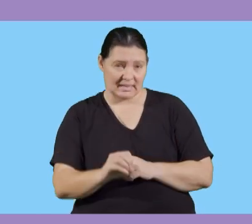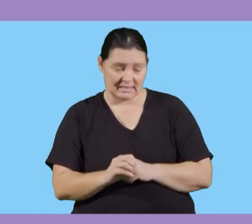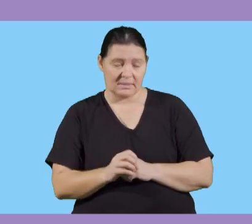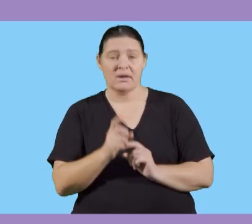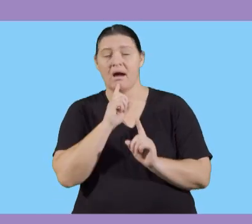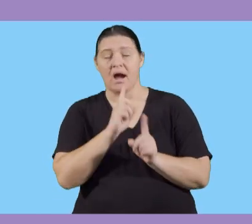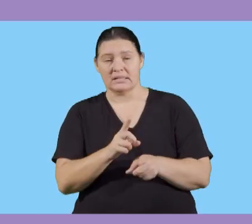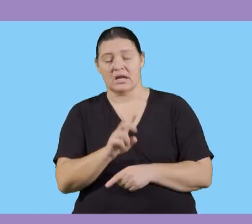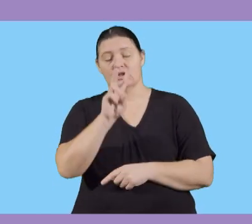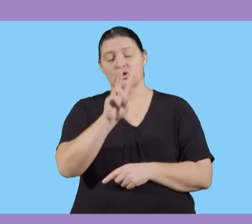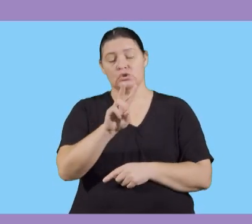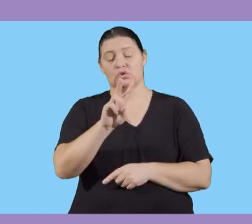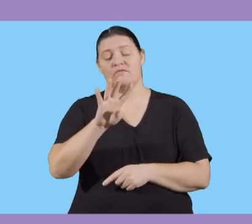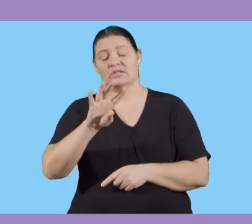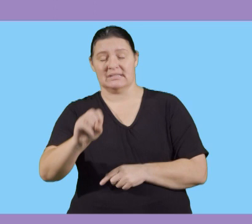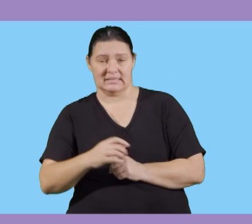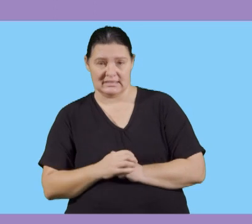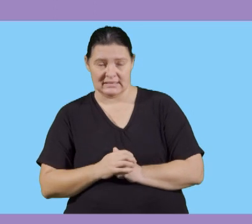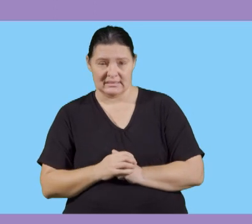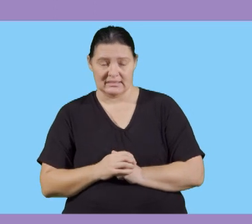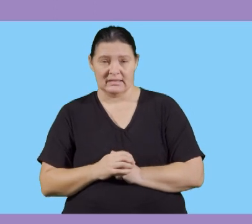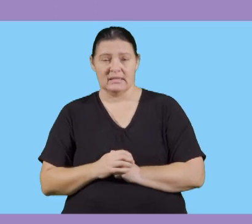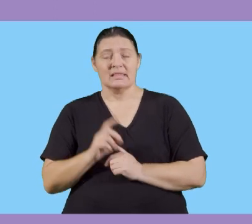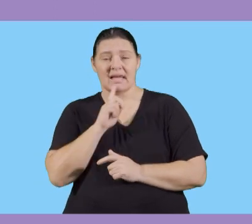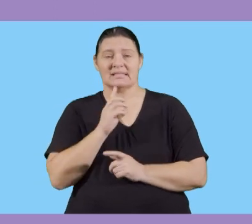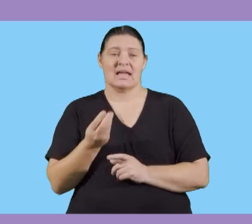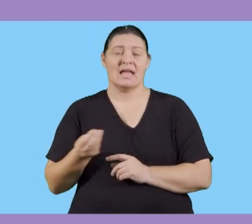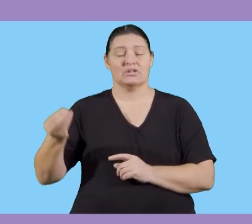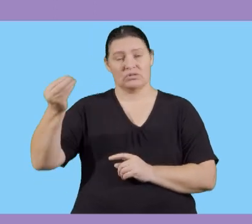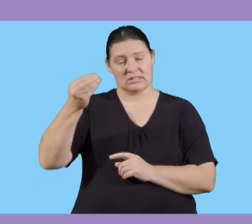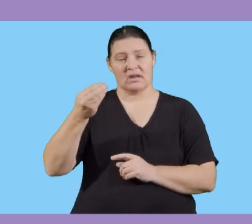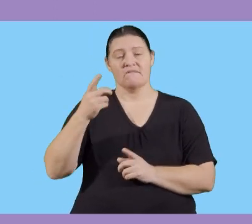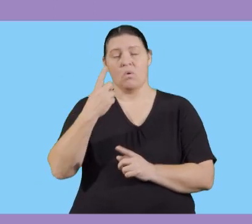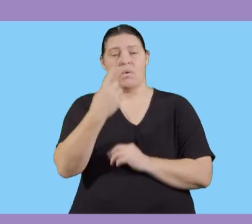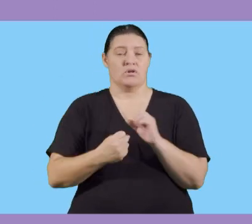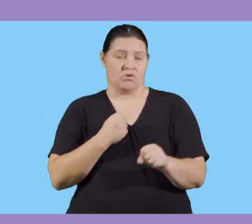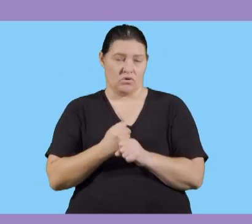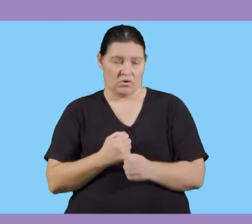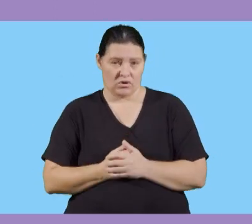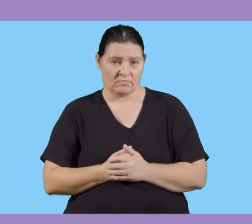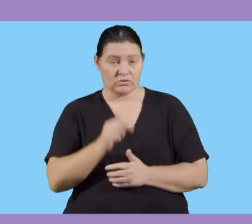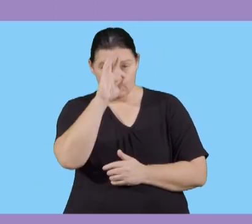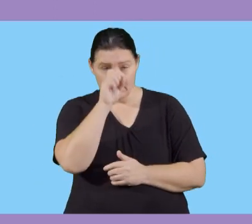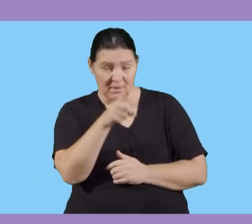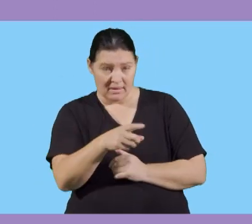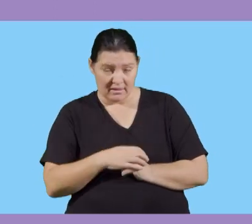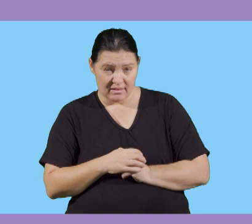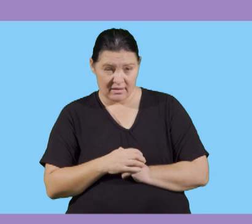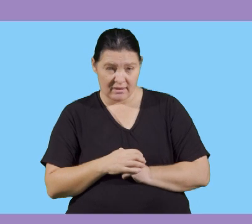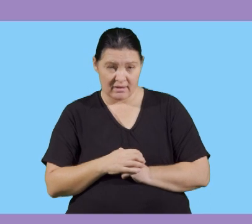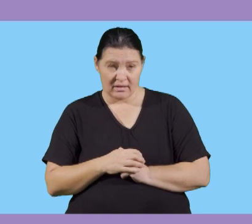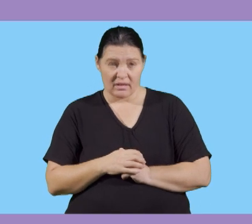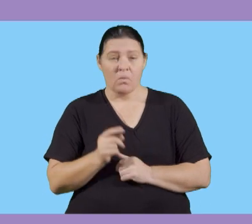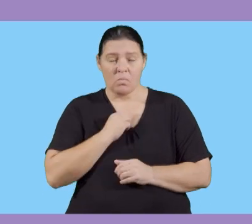of 240. So that is interest for just the 1 year. But remember, we are being